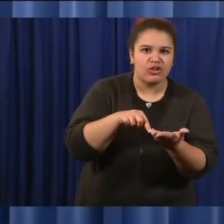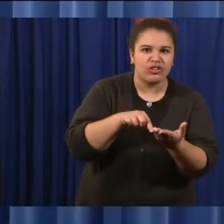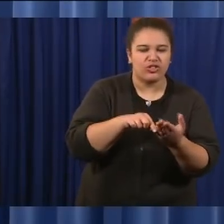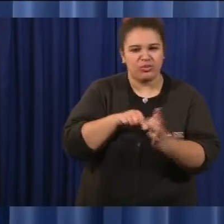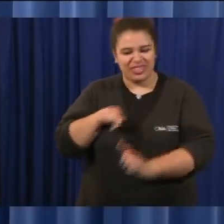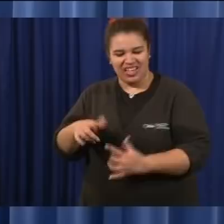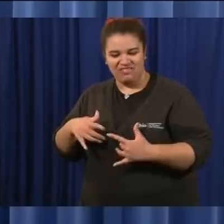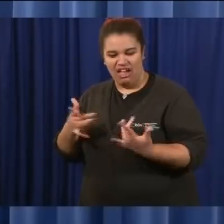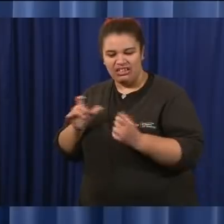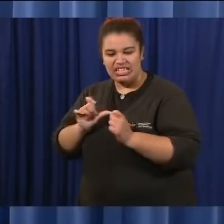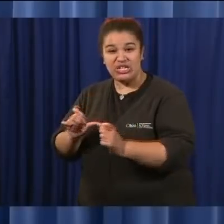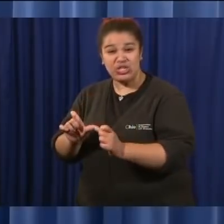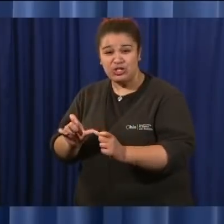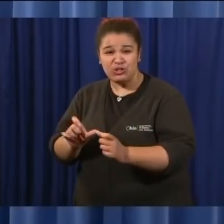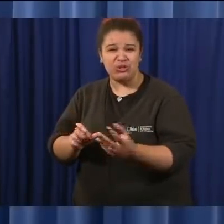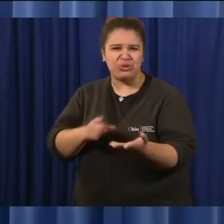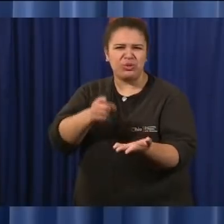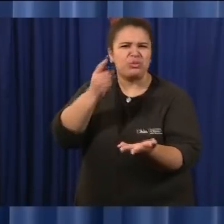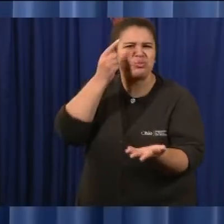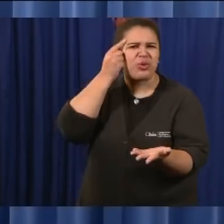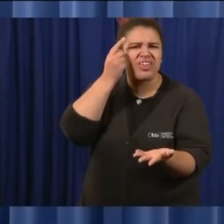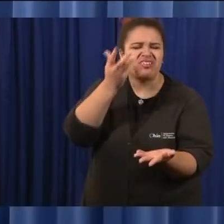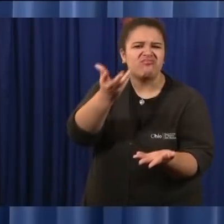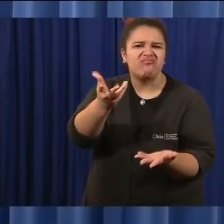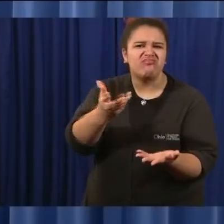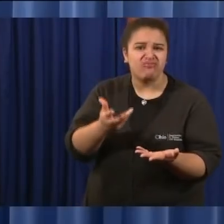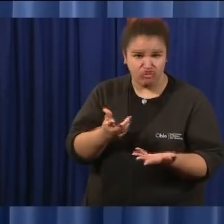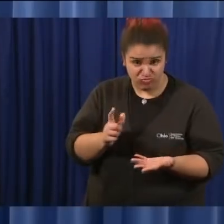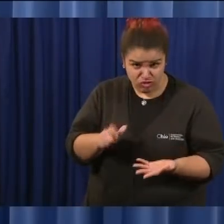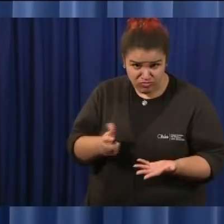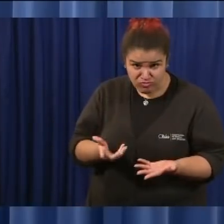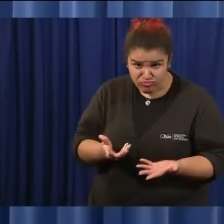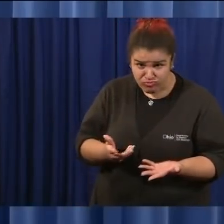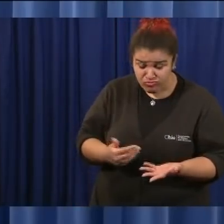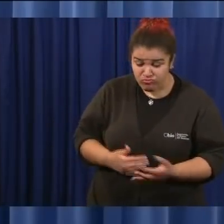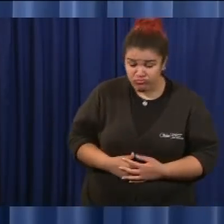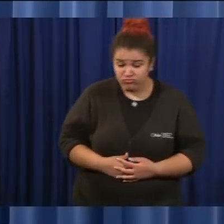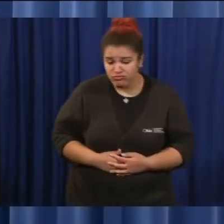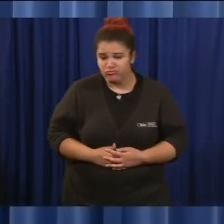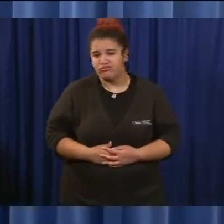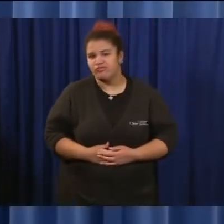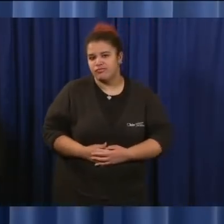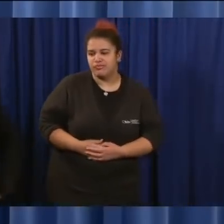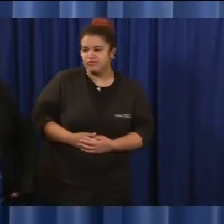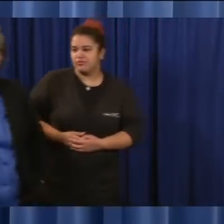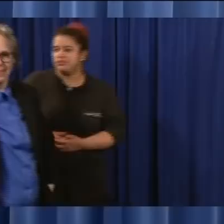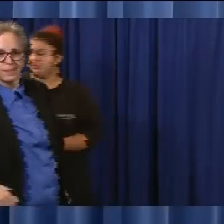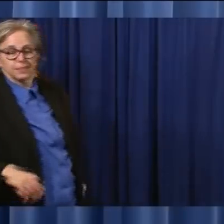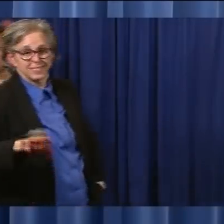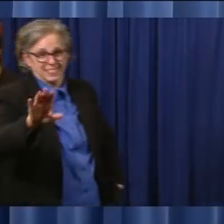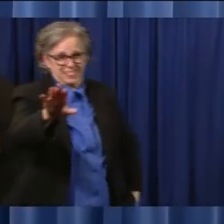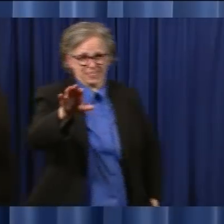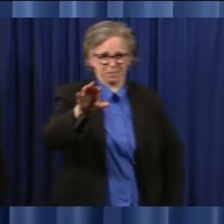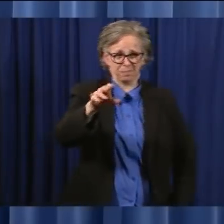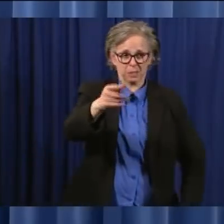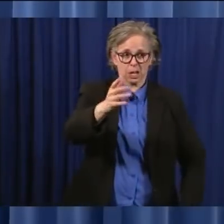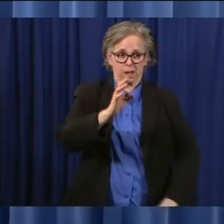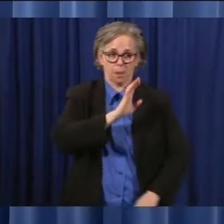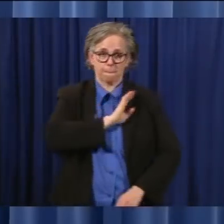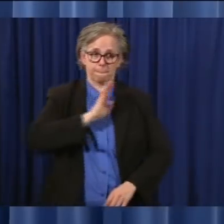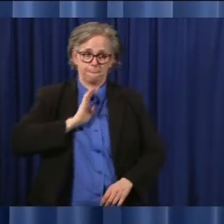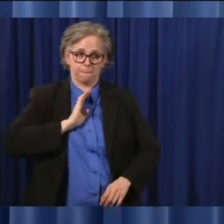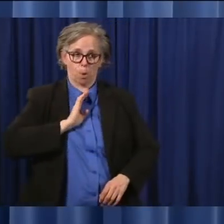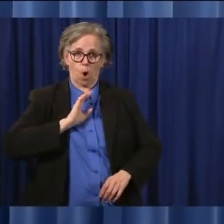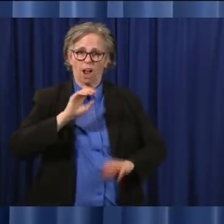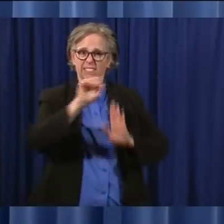Well, first of all, I think the board at the state fair and the director made the right